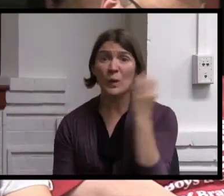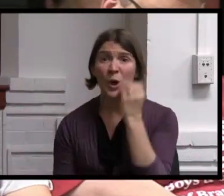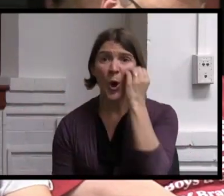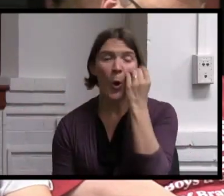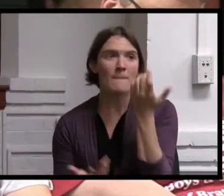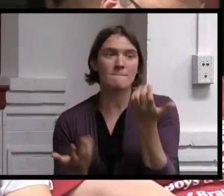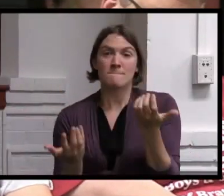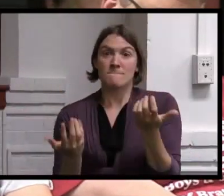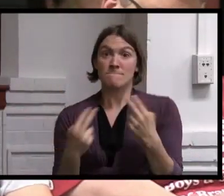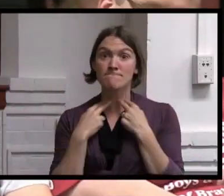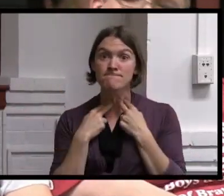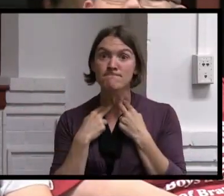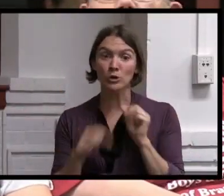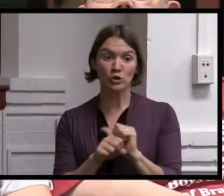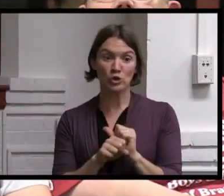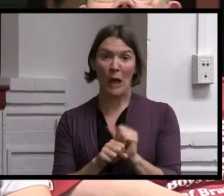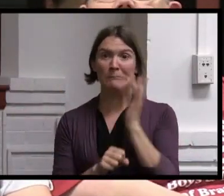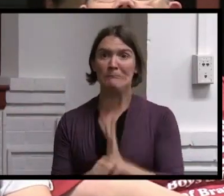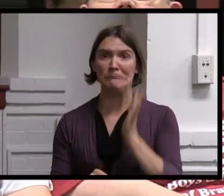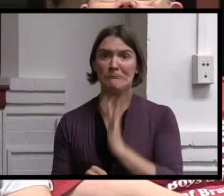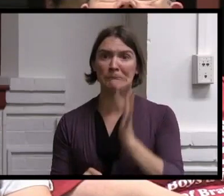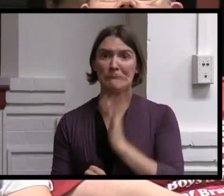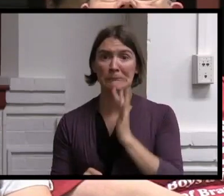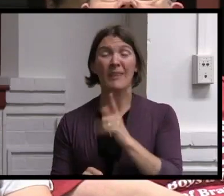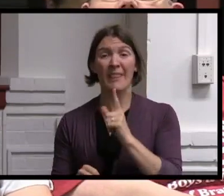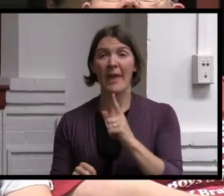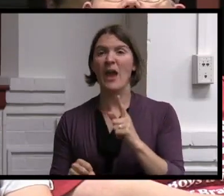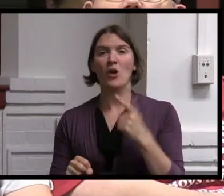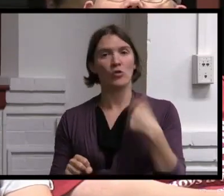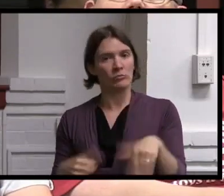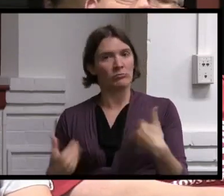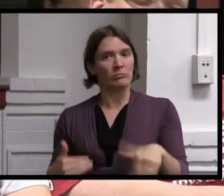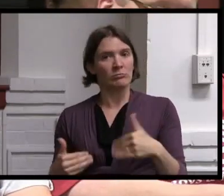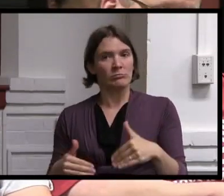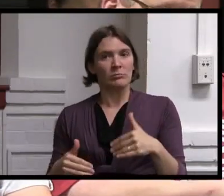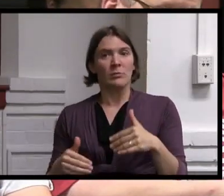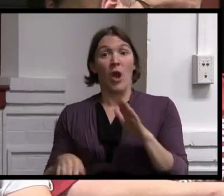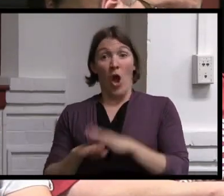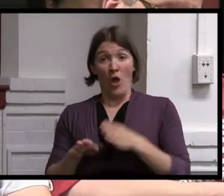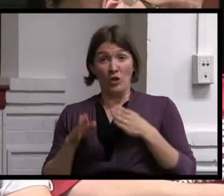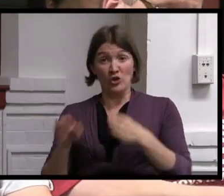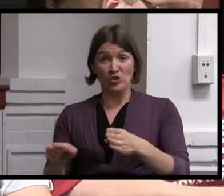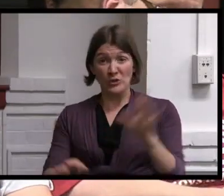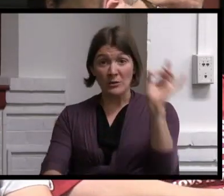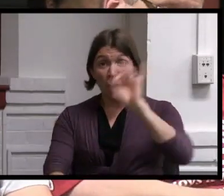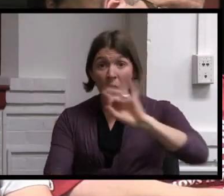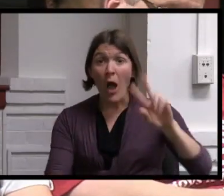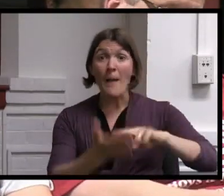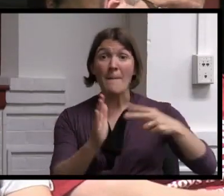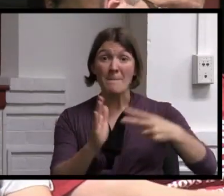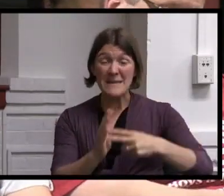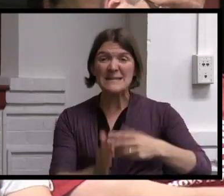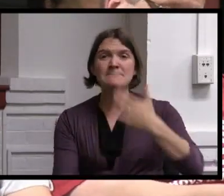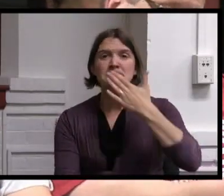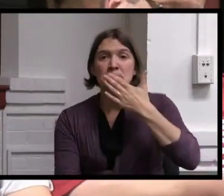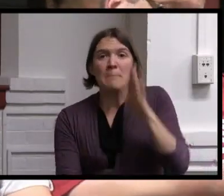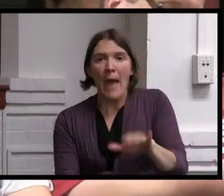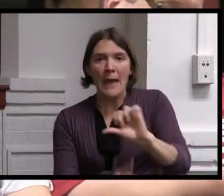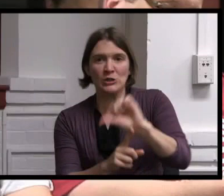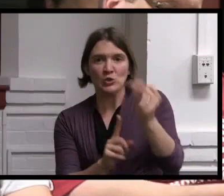I think that people don't realize how much it takes for someone to be on the street asking for money. I